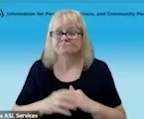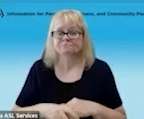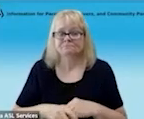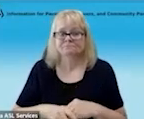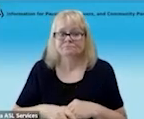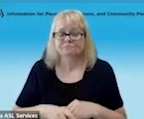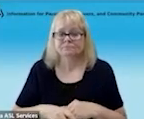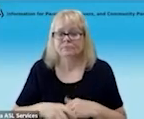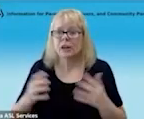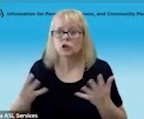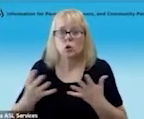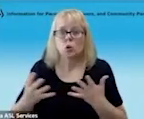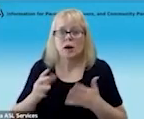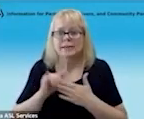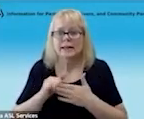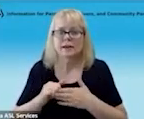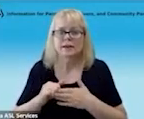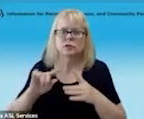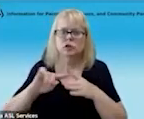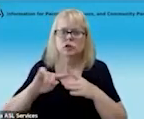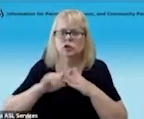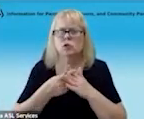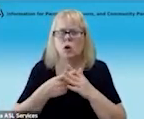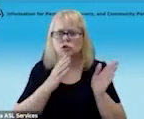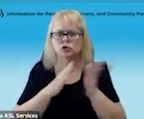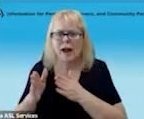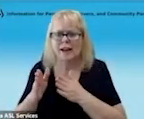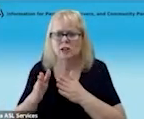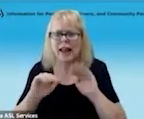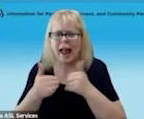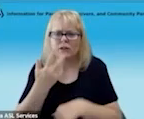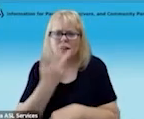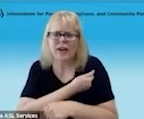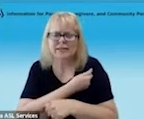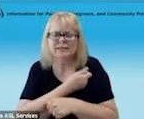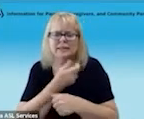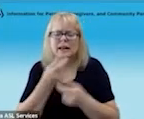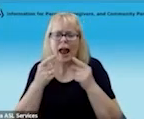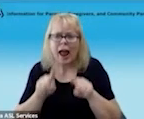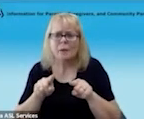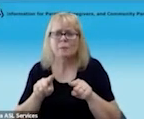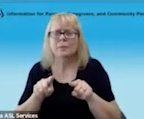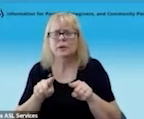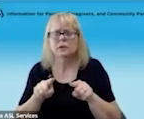Alaska Native children have been disproportionately affected by hospitalization. Next slide, please.